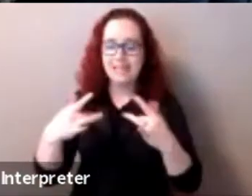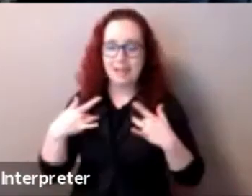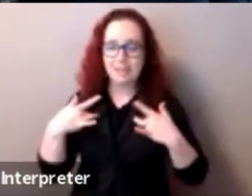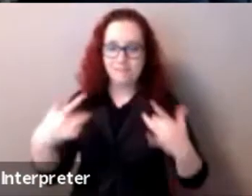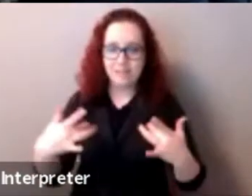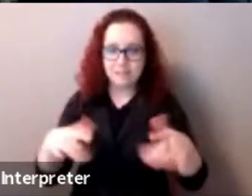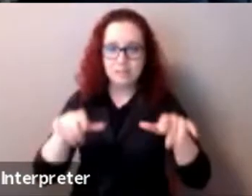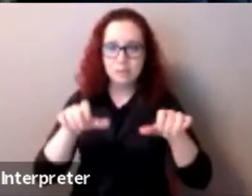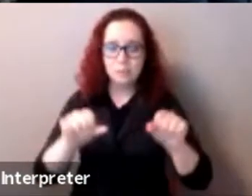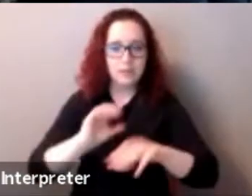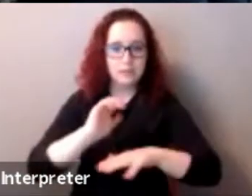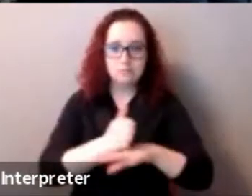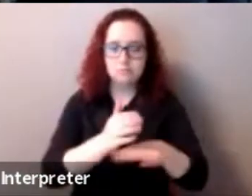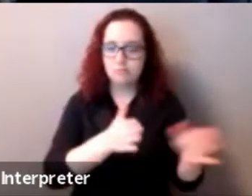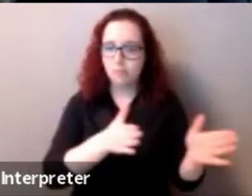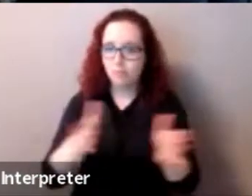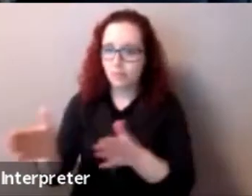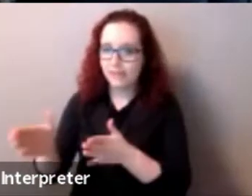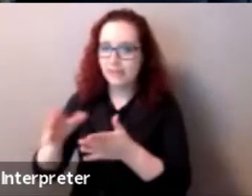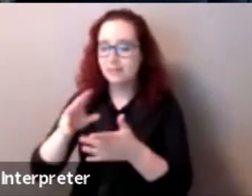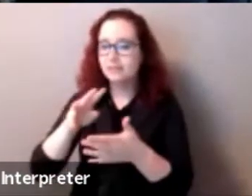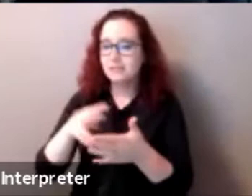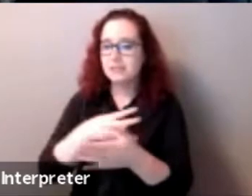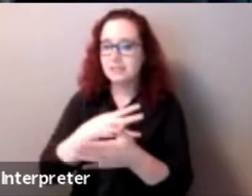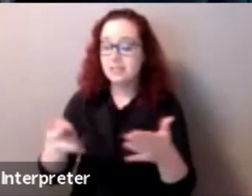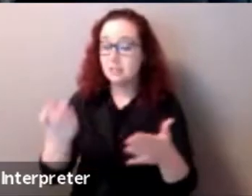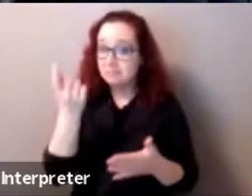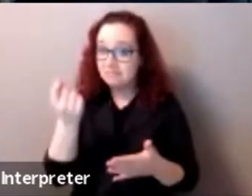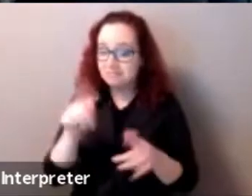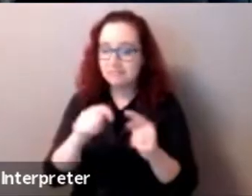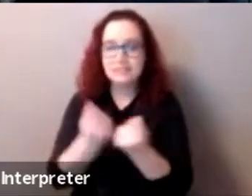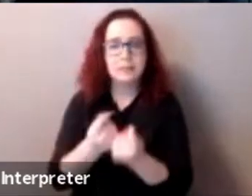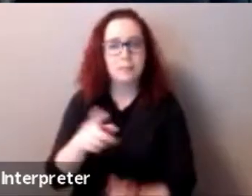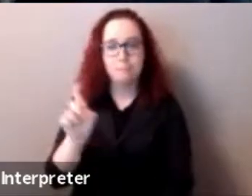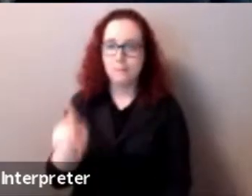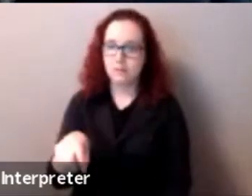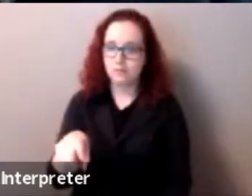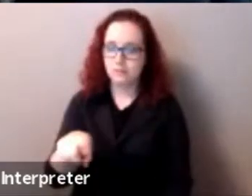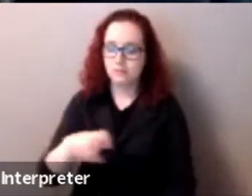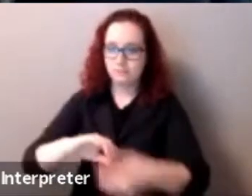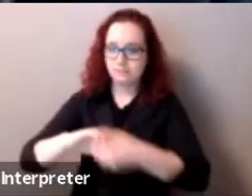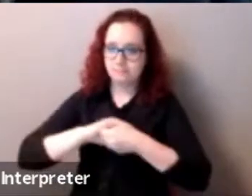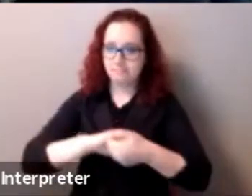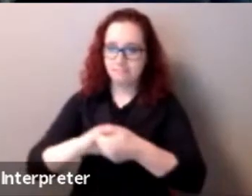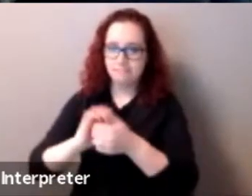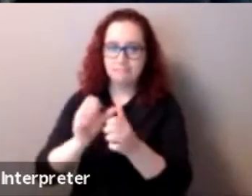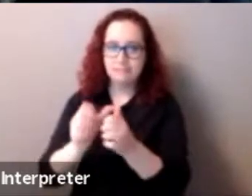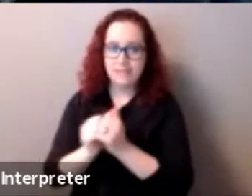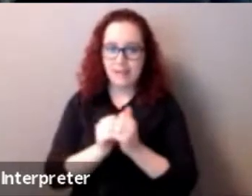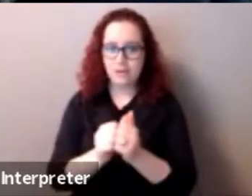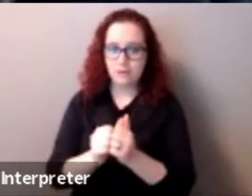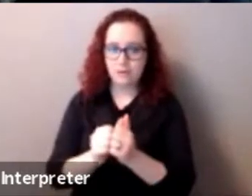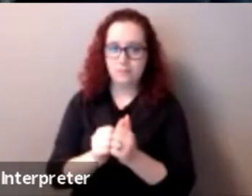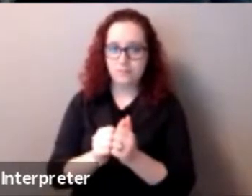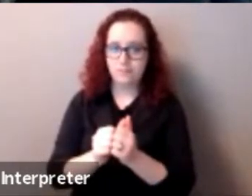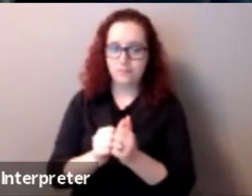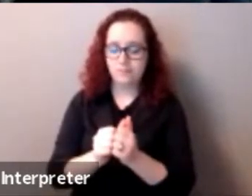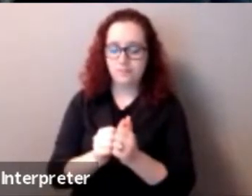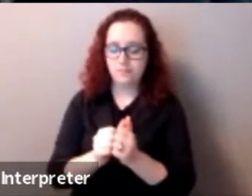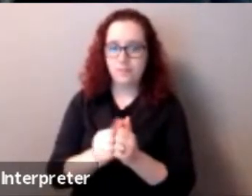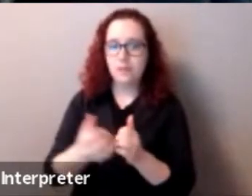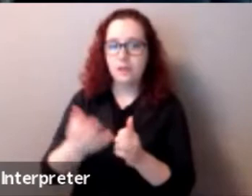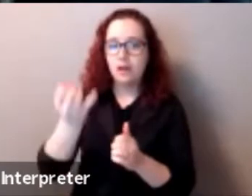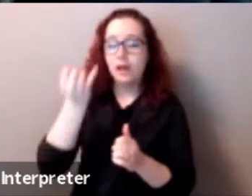schedule, but again, you need a team to help you in collaborating with these events. Passing on the SIG knowledge. Again, a